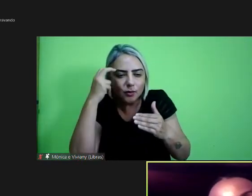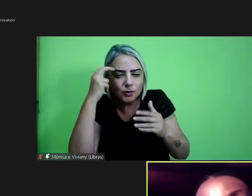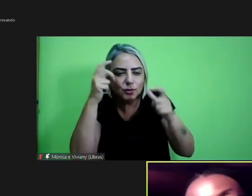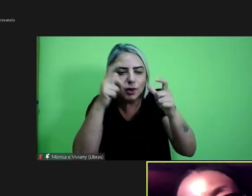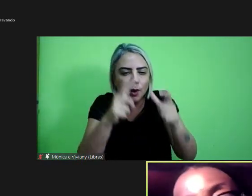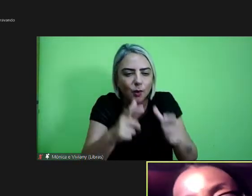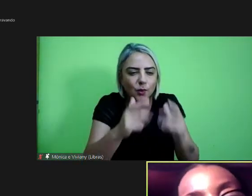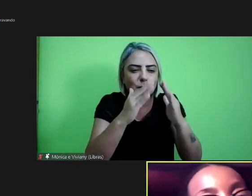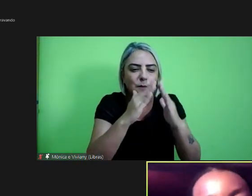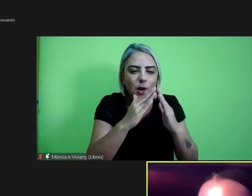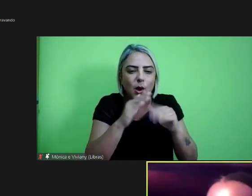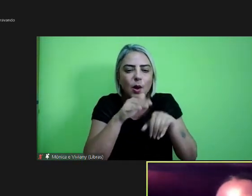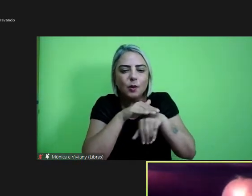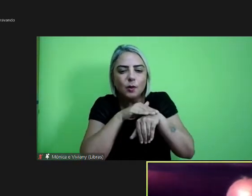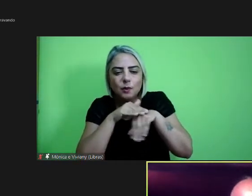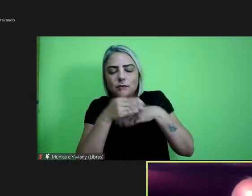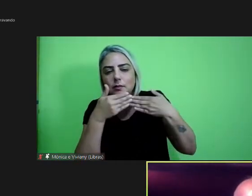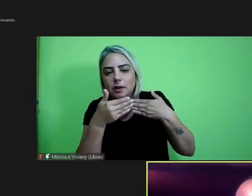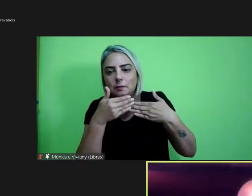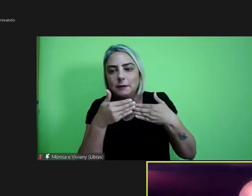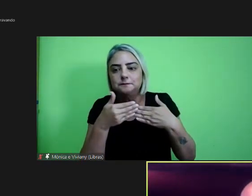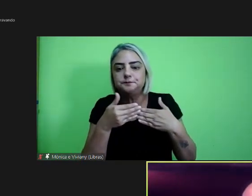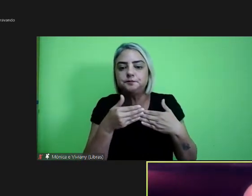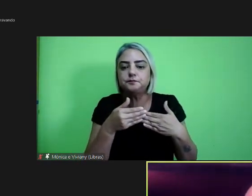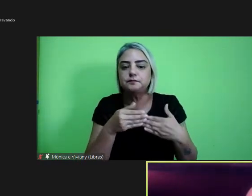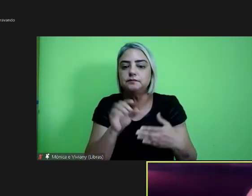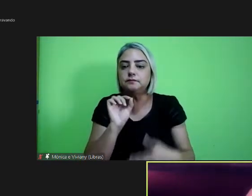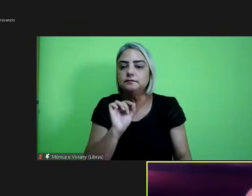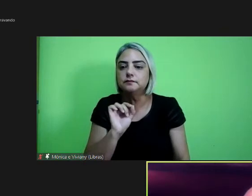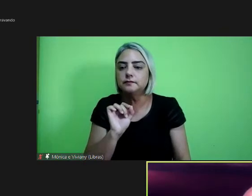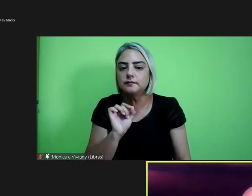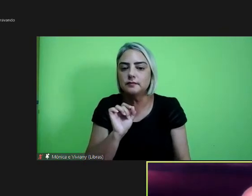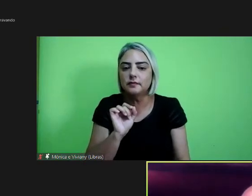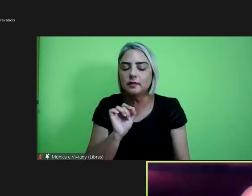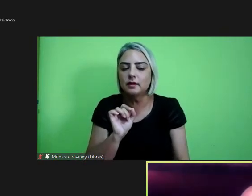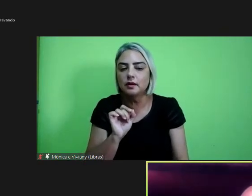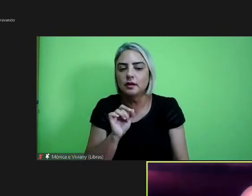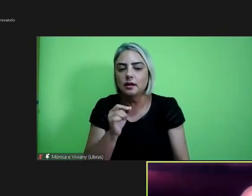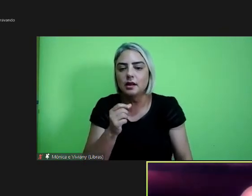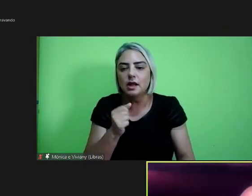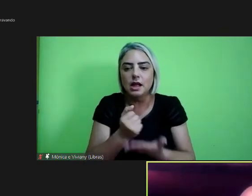use a plethora of approaches in order to answer your question directly.